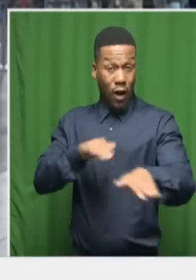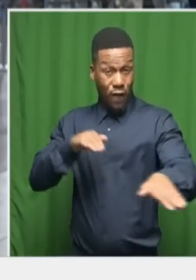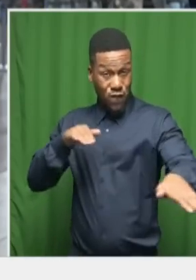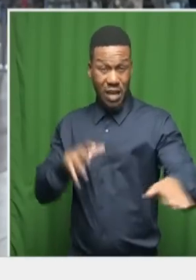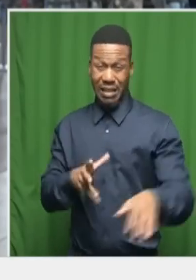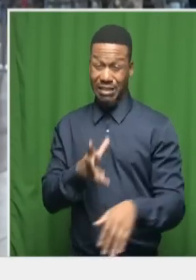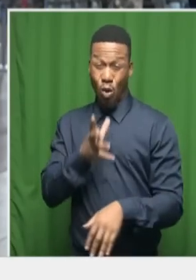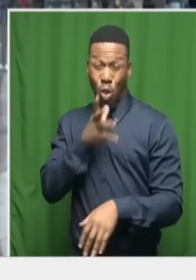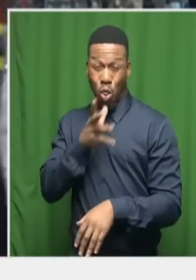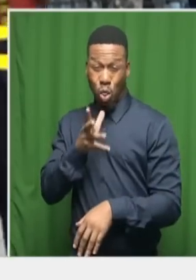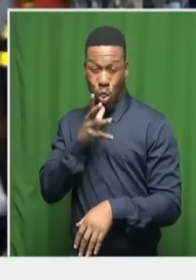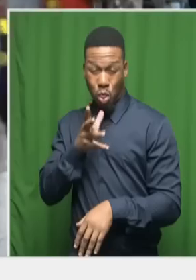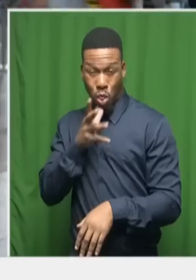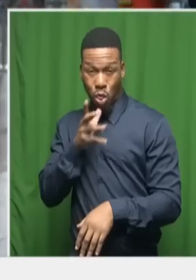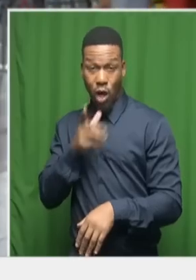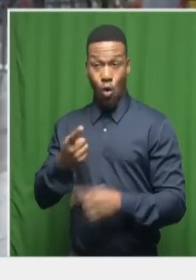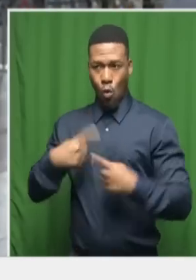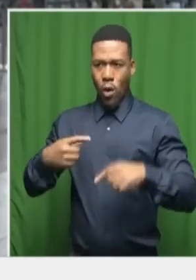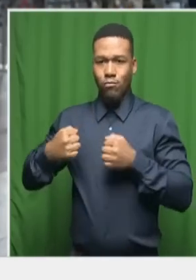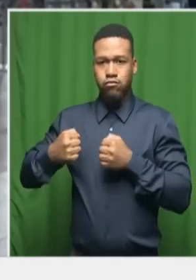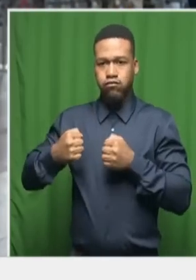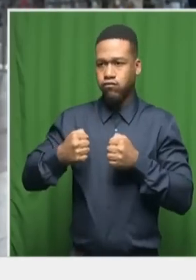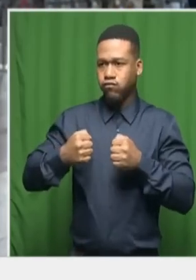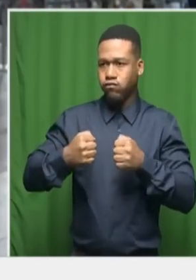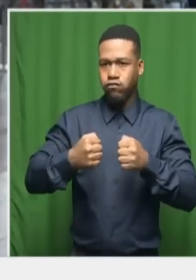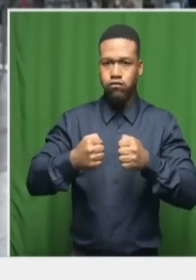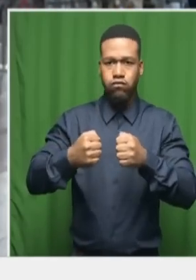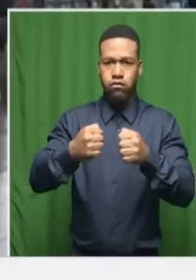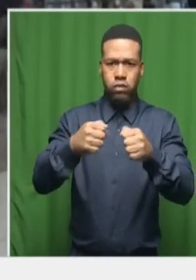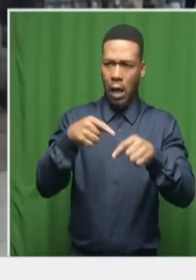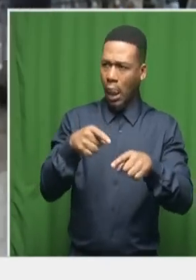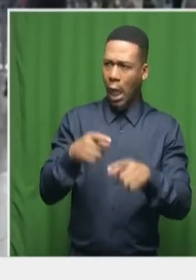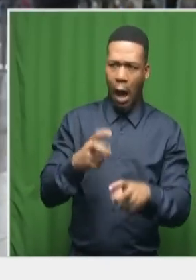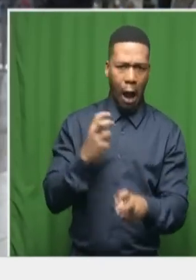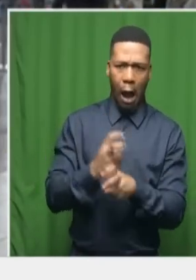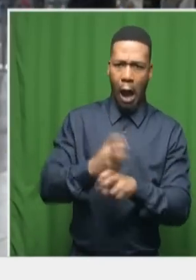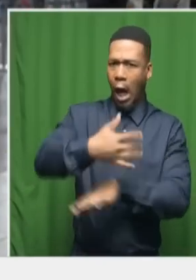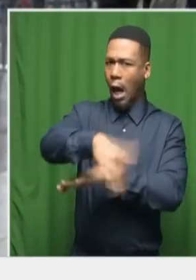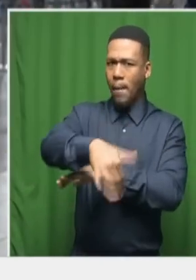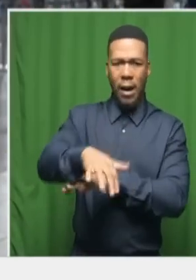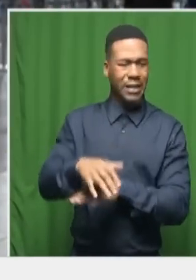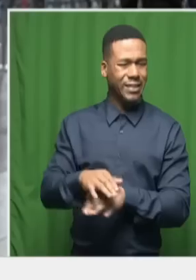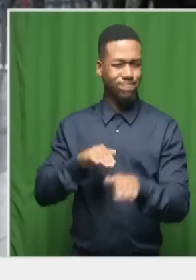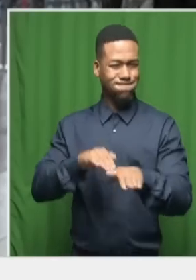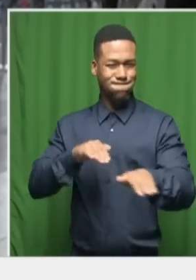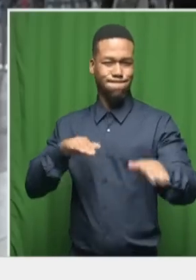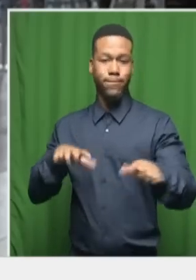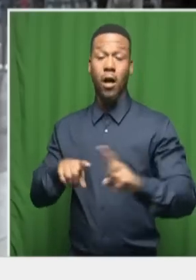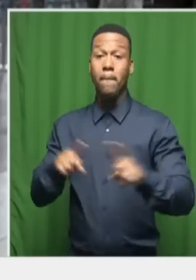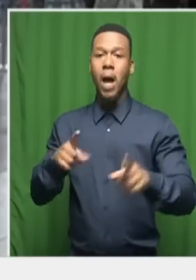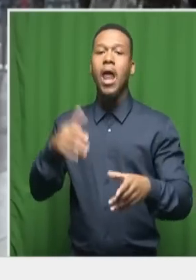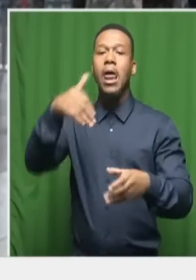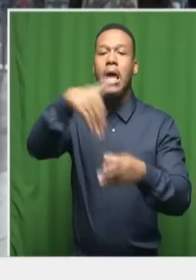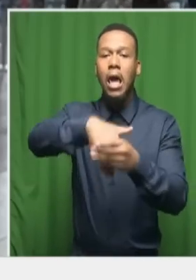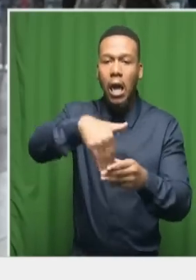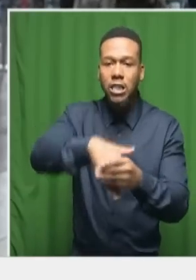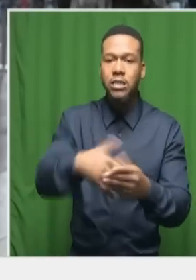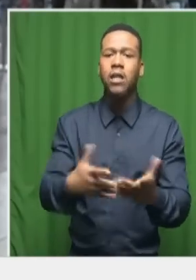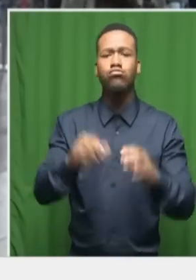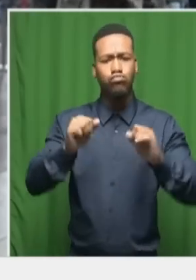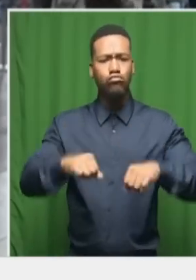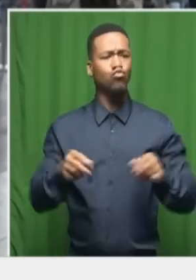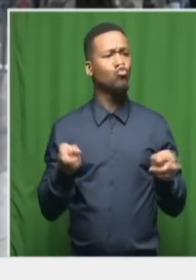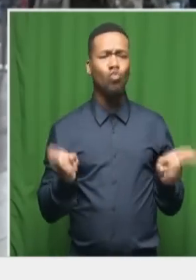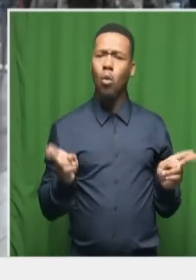say, when we were driving into the airport, it was not business as usual from outside. But when you get inside, you get a sense that things